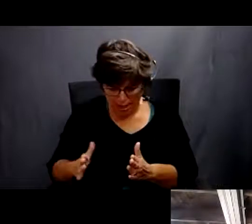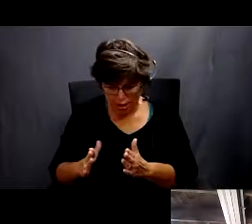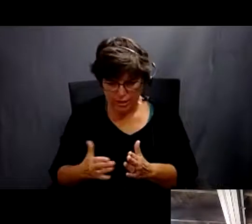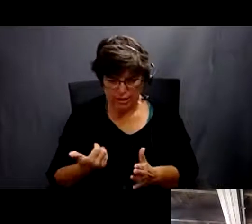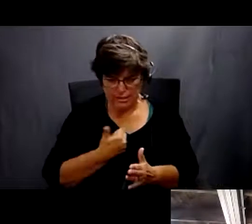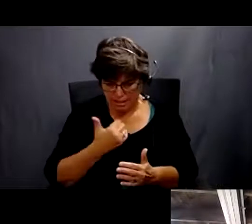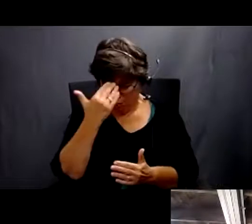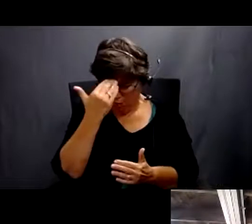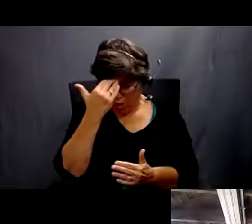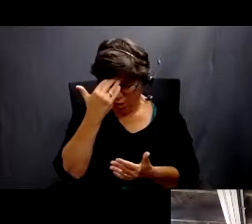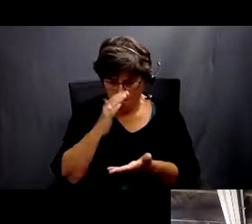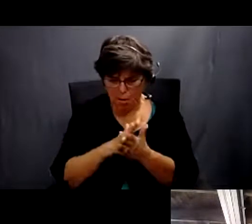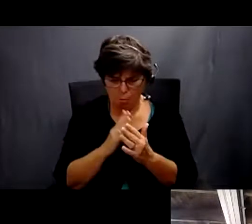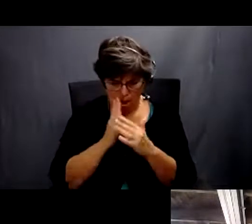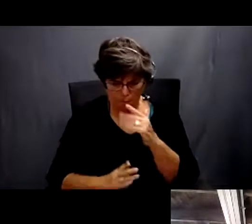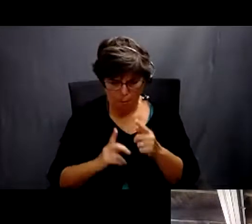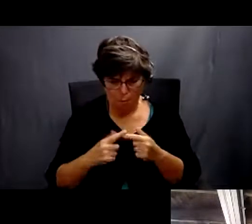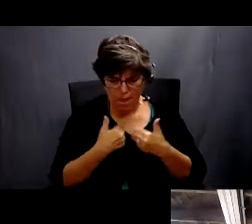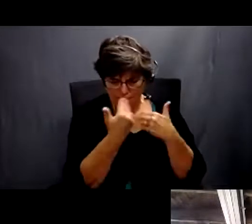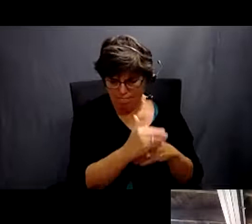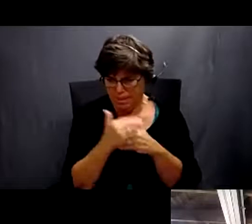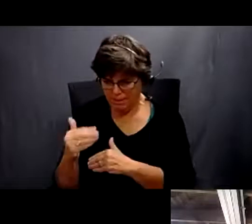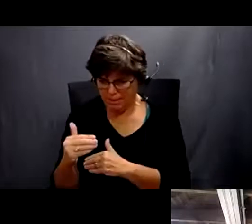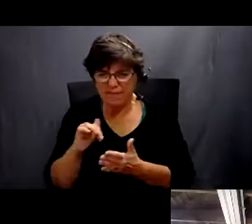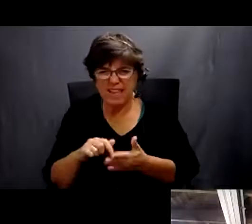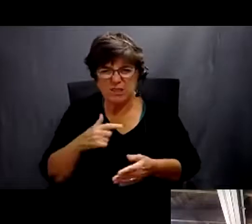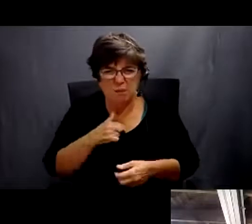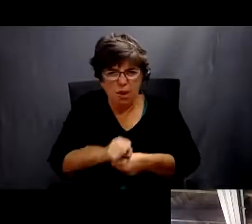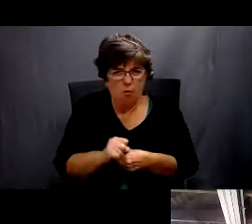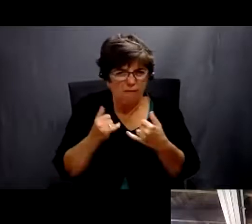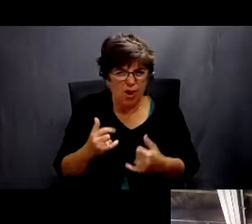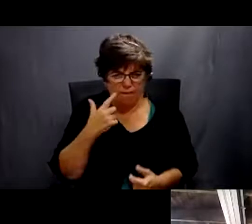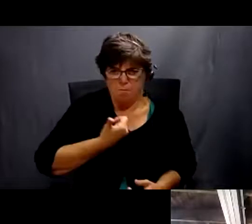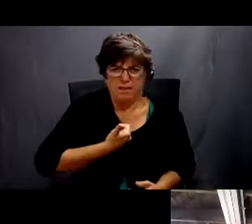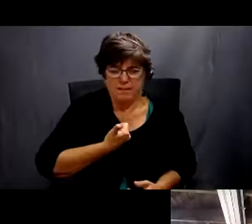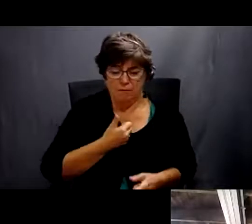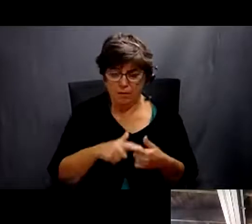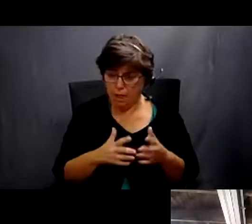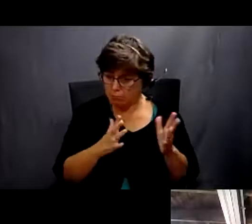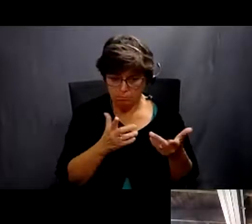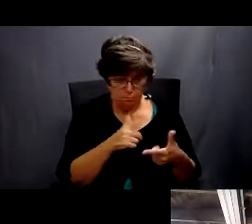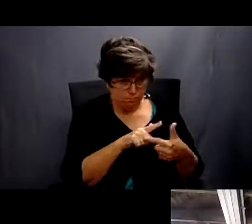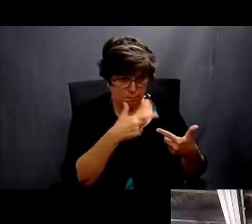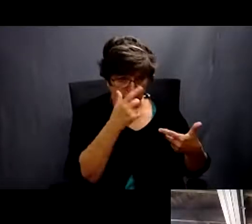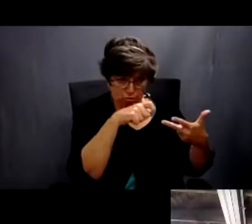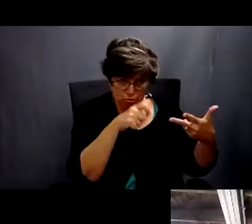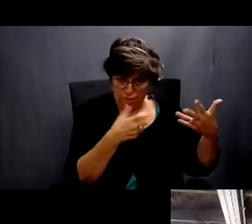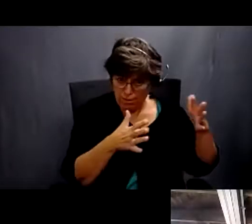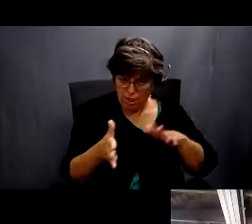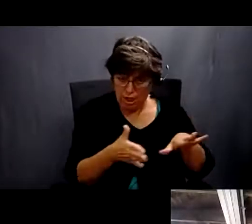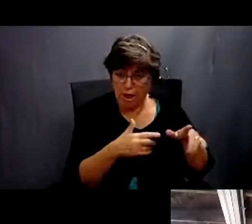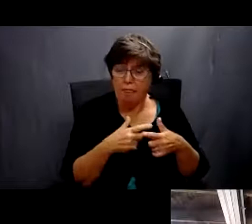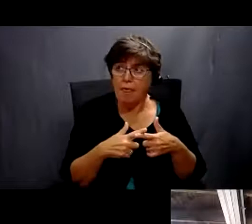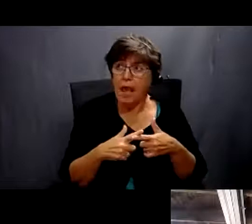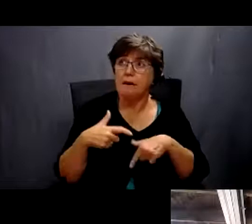in like a humility of knowing what my limitations are is what I'm working on right now. And then when I feel like I can go into a place, I want to be able to ask for